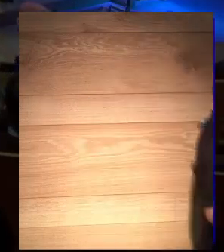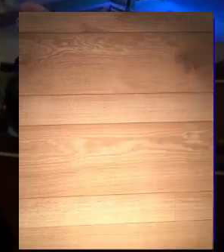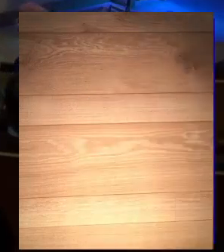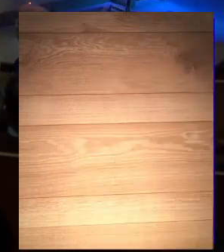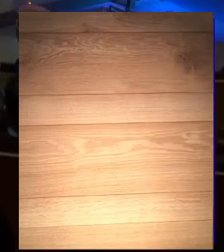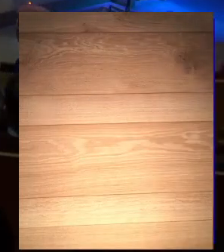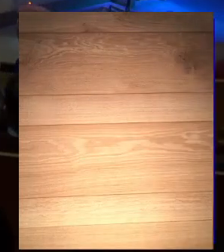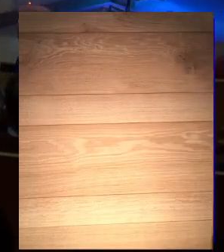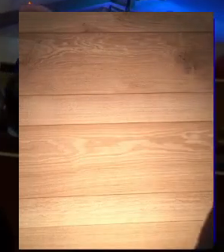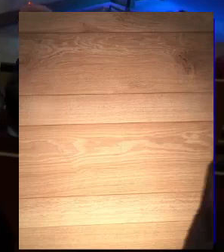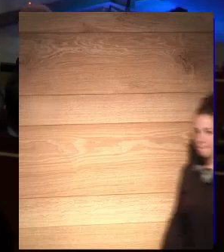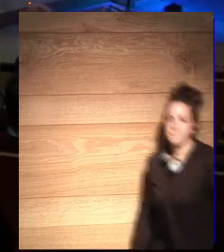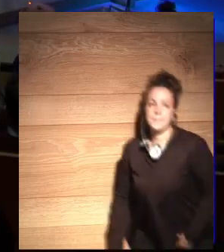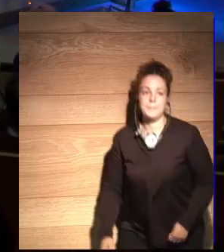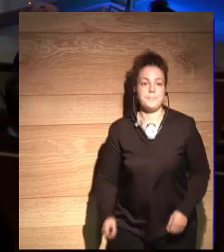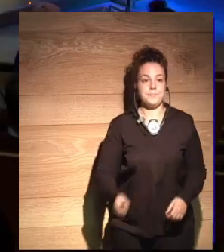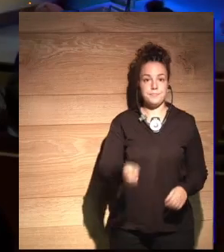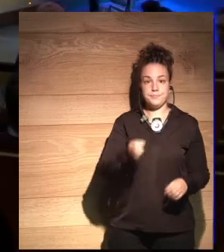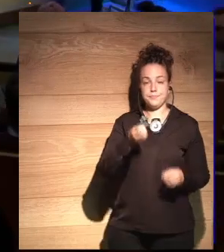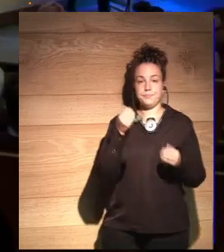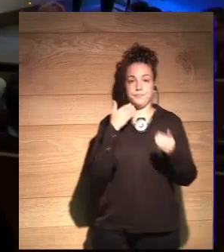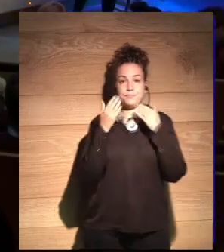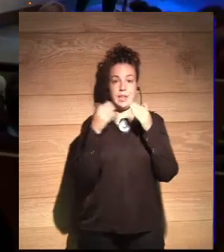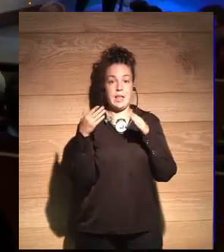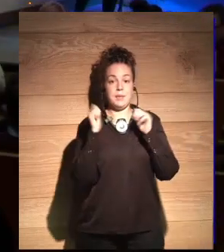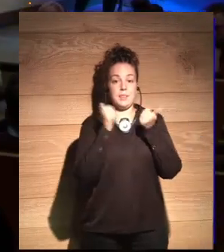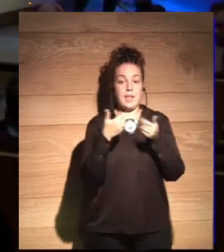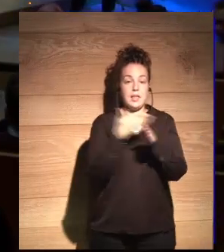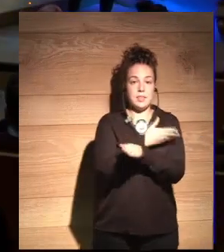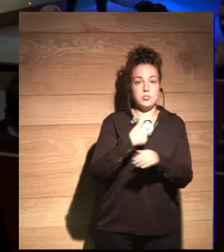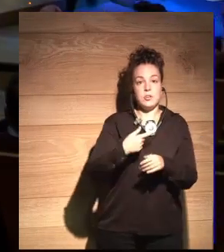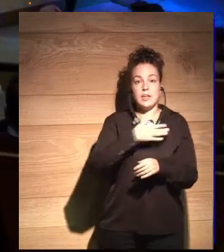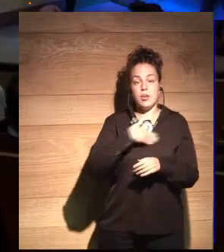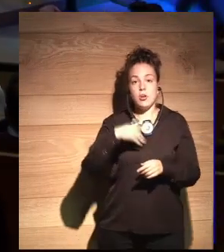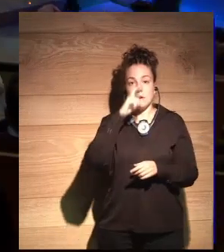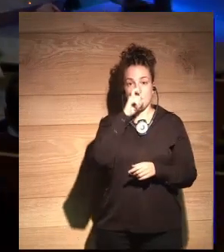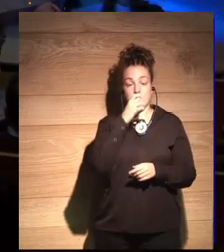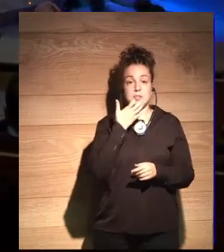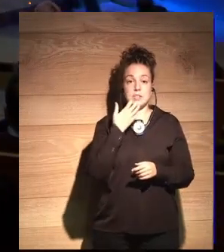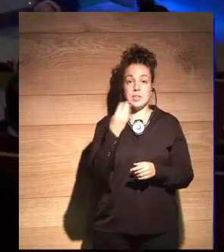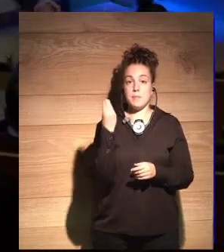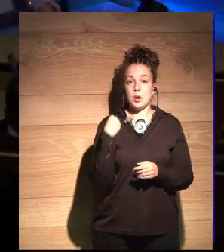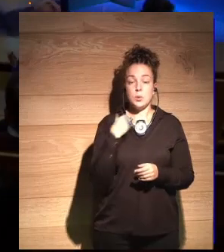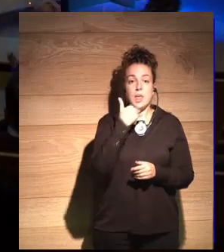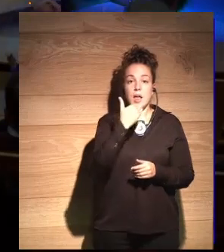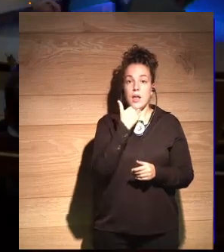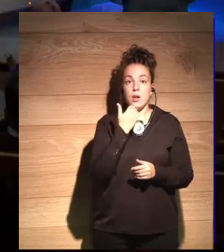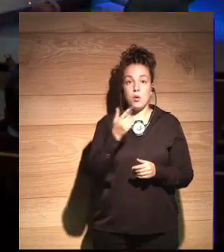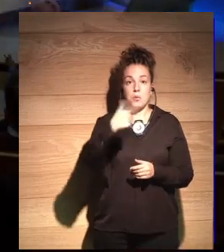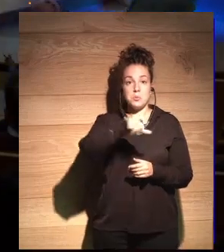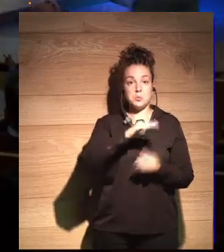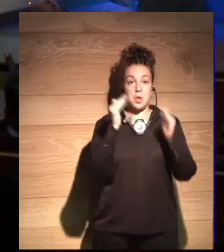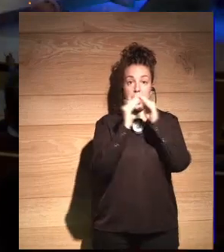Antes de empezar con... Before we start with our discussion, with our